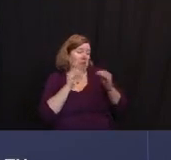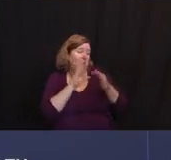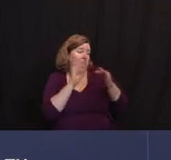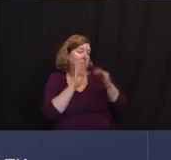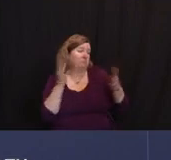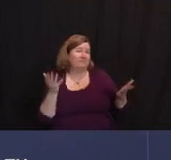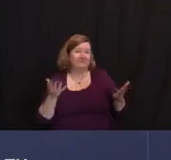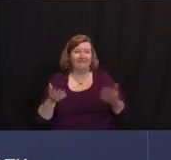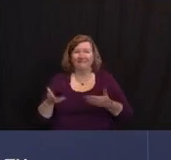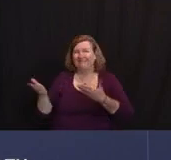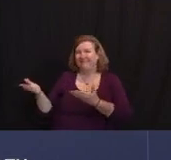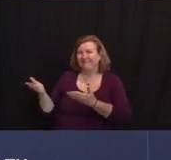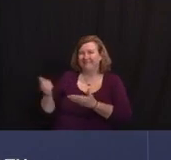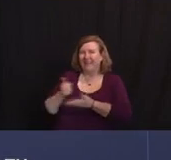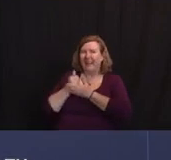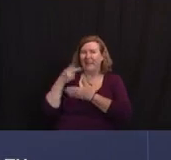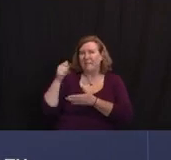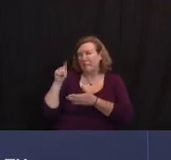with the weather.